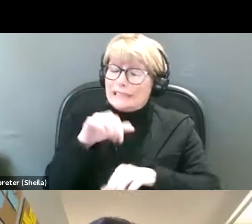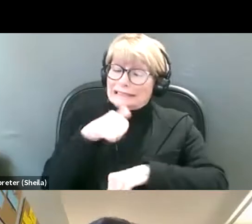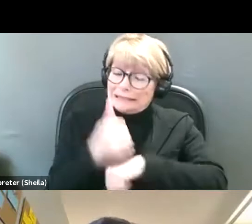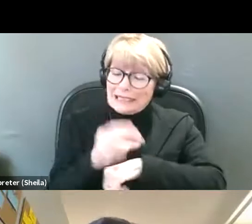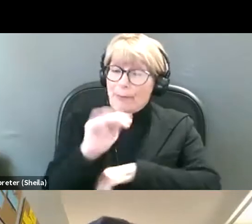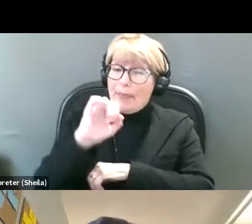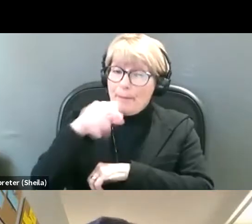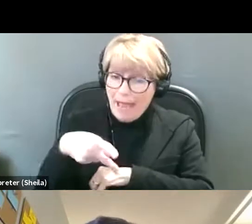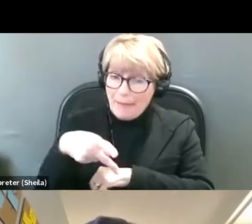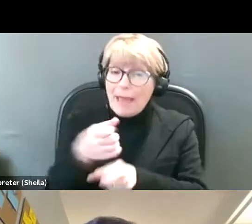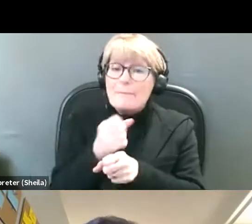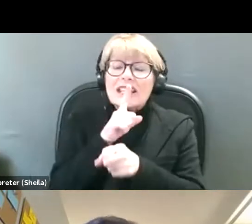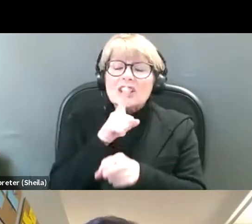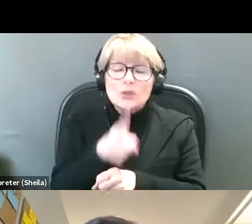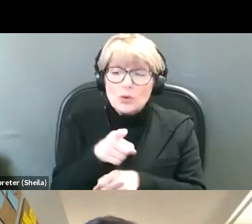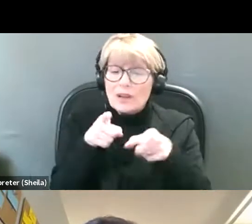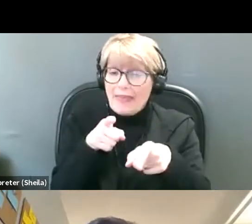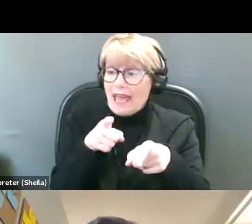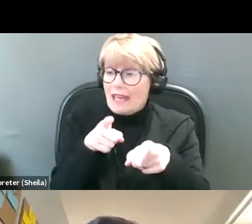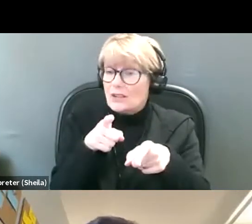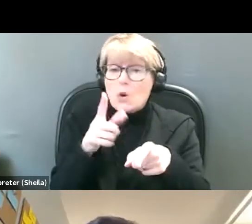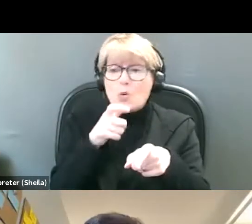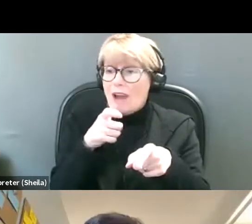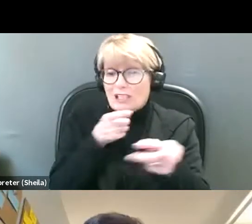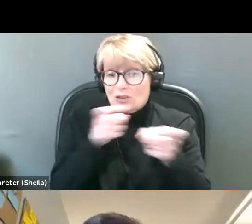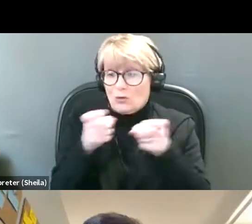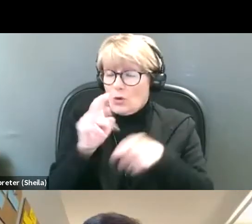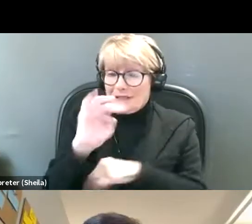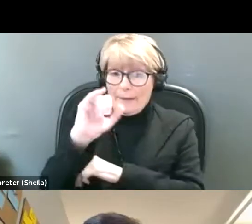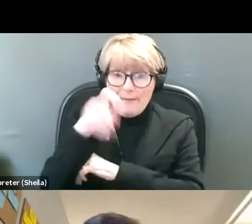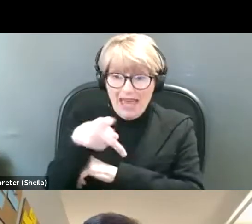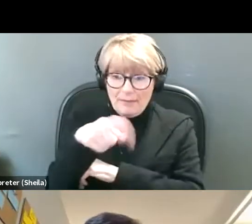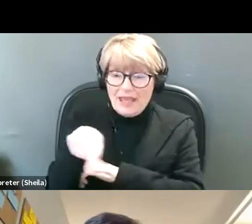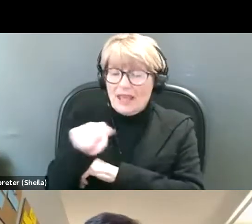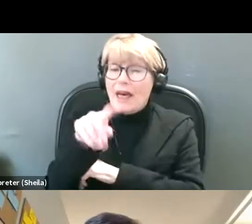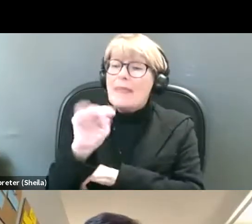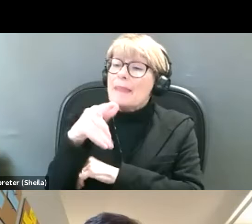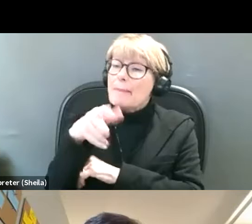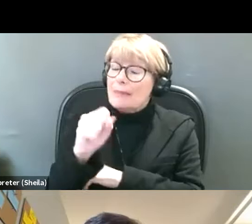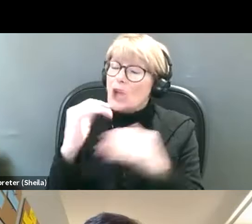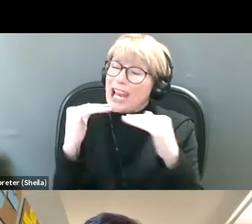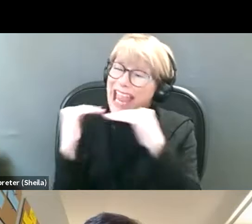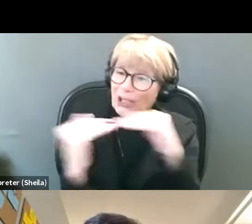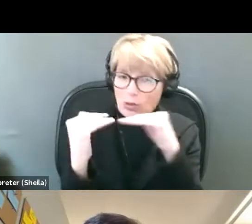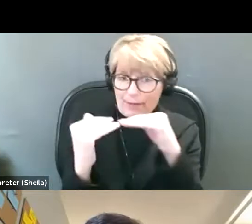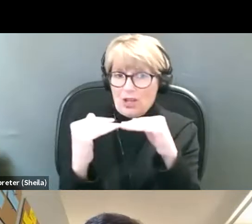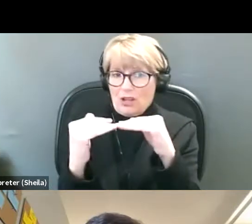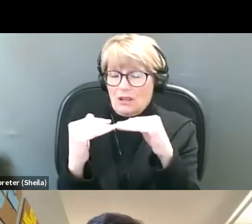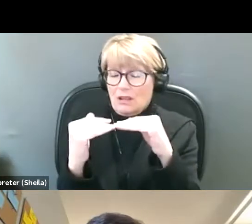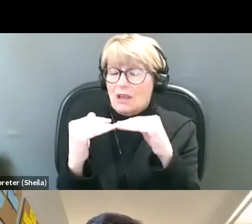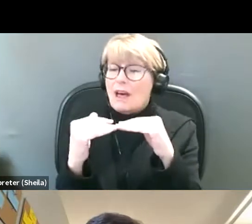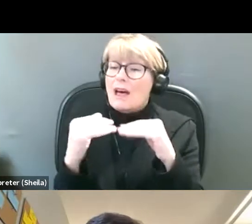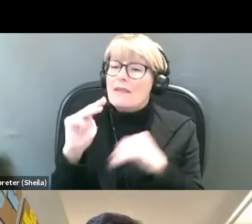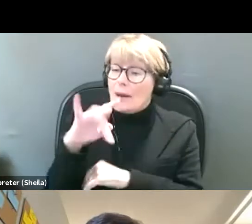that the end product of that, whoever retains control of it, that the maps are equitable, that the maps that are being made